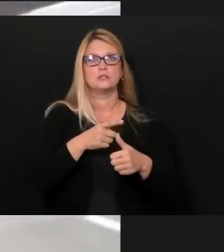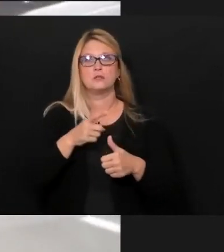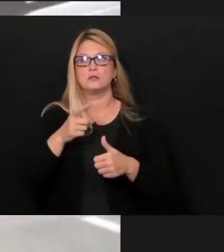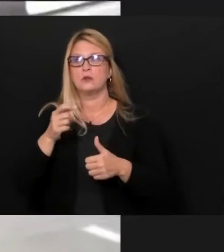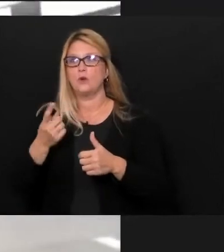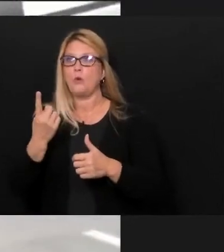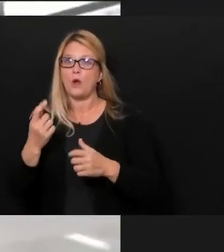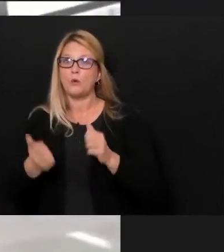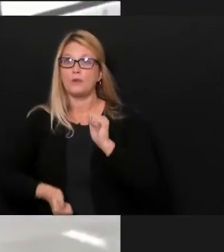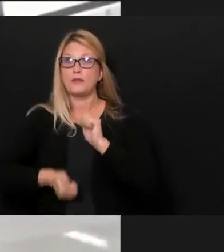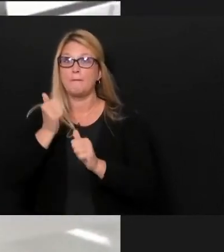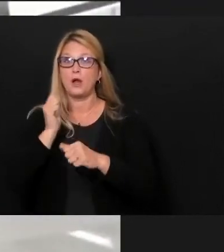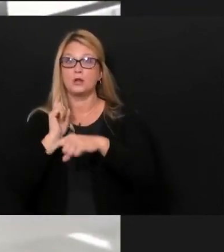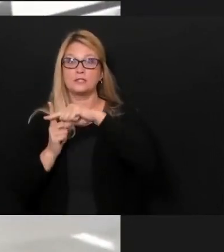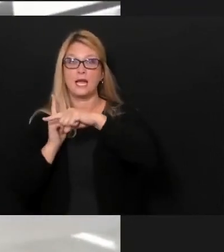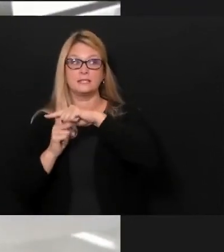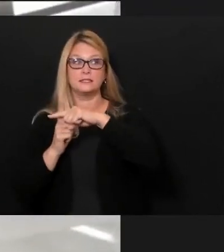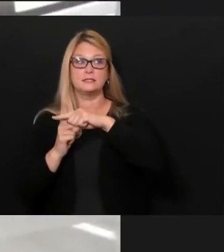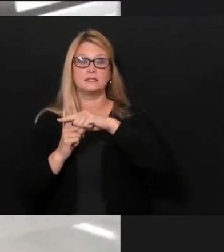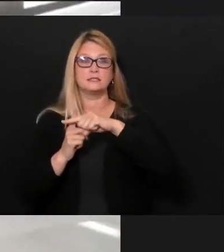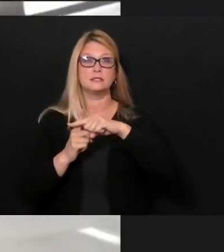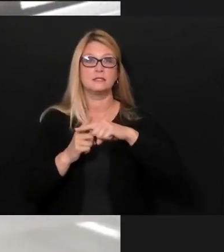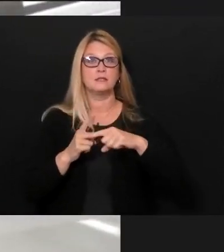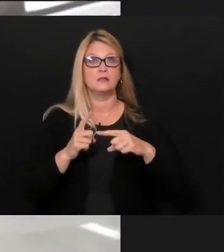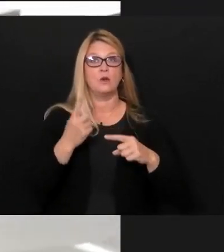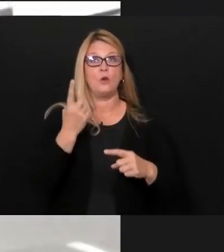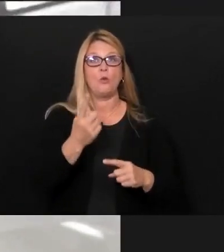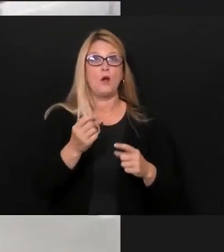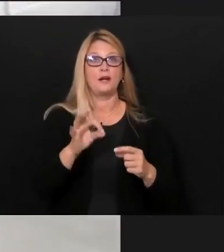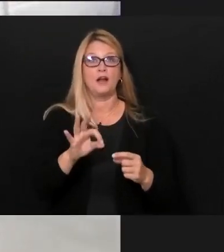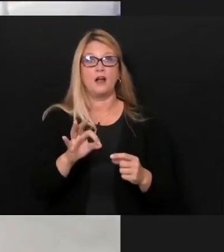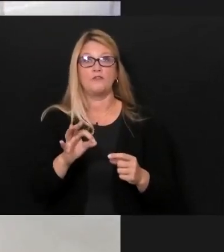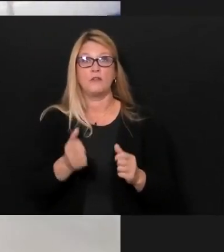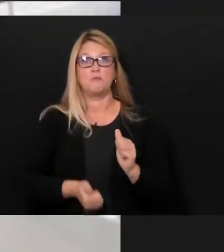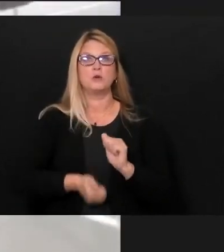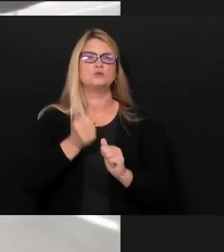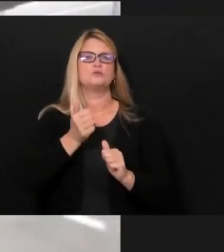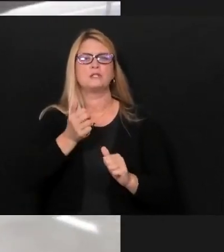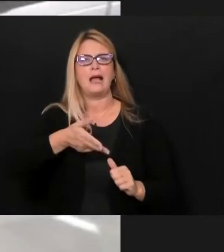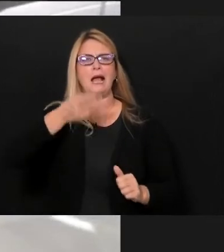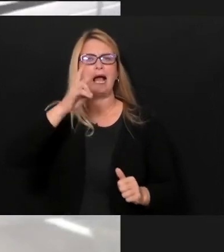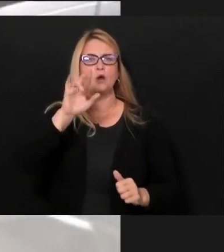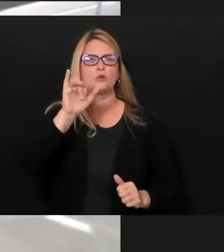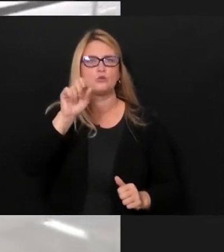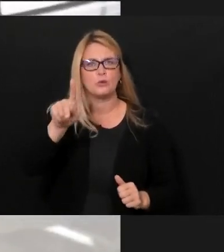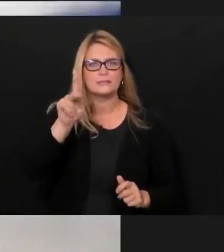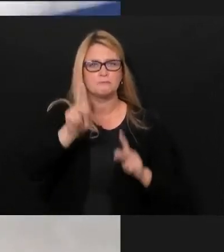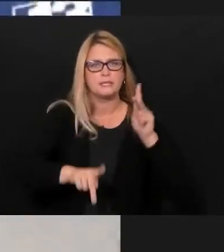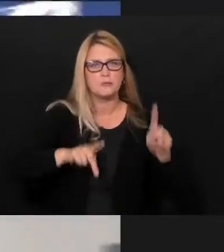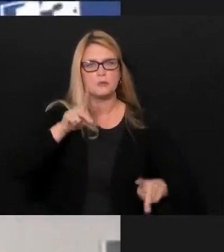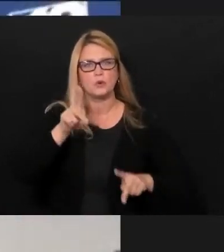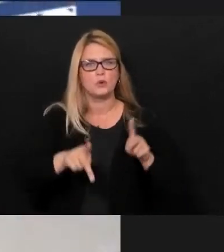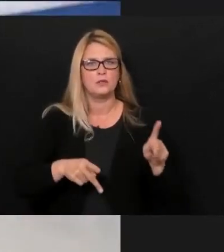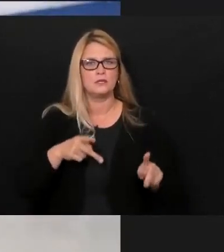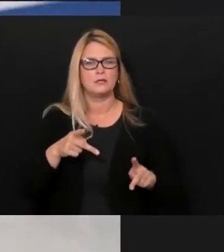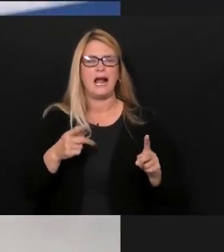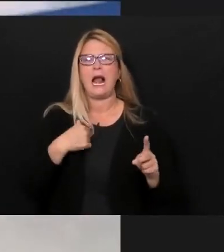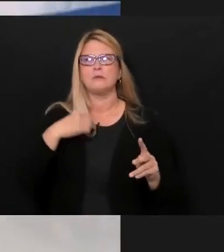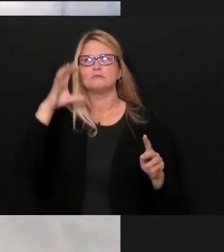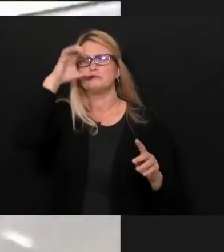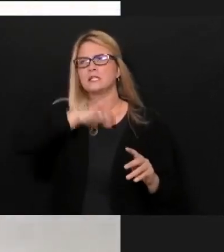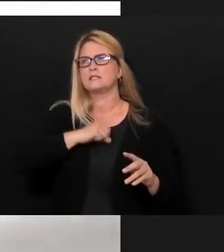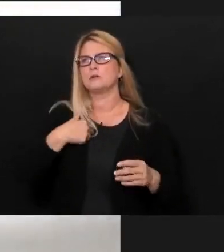the most cases? Or do you go with the ones that maybe have the most at-risk people with all the comorbidities? So I guess I'm trying to figure